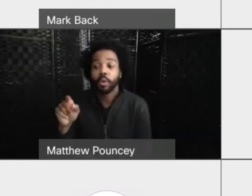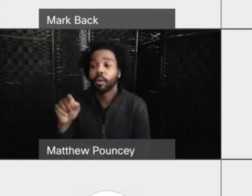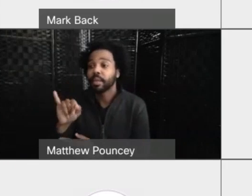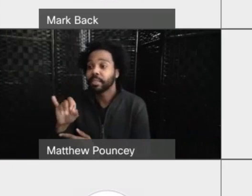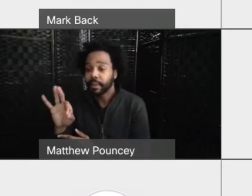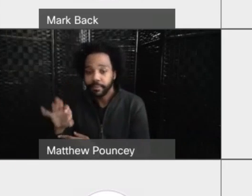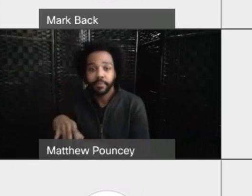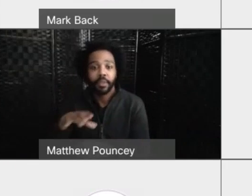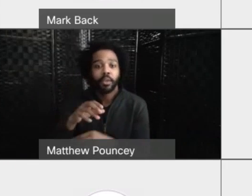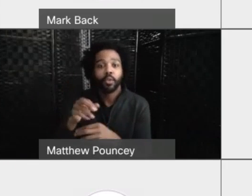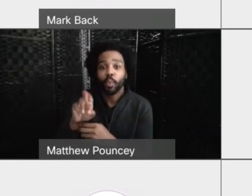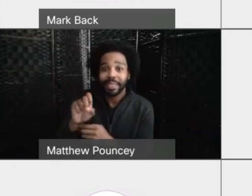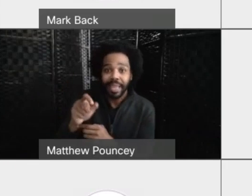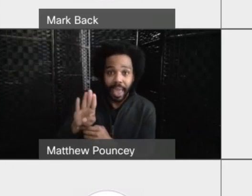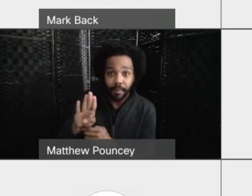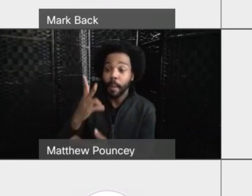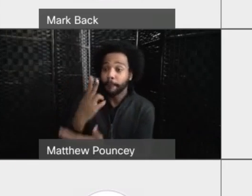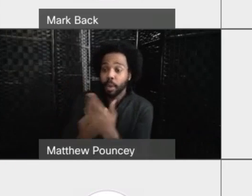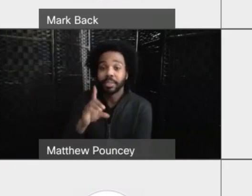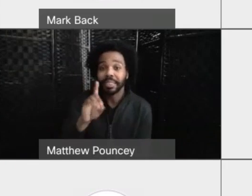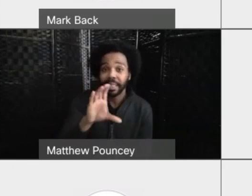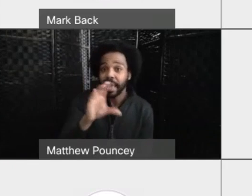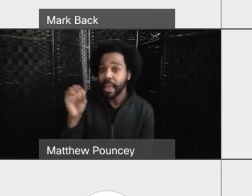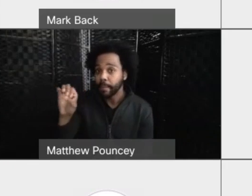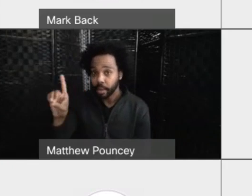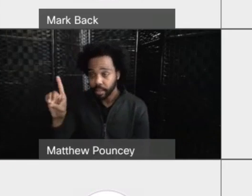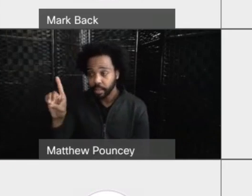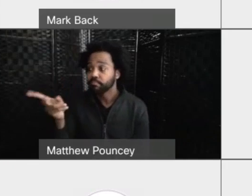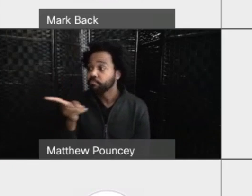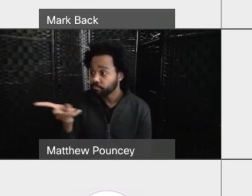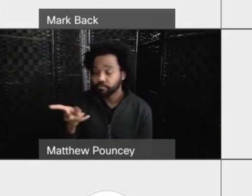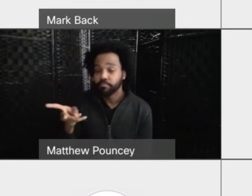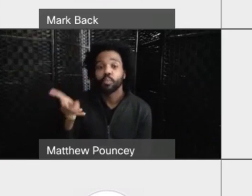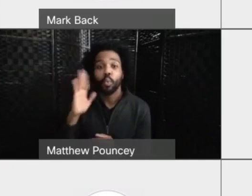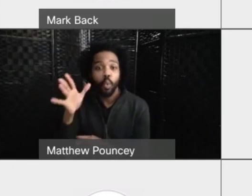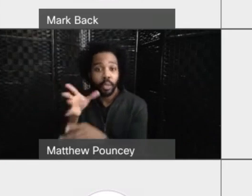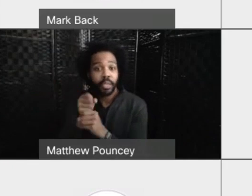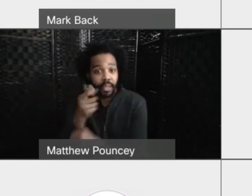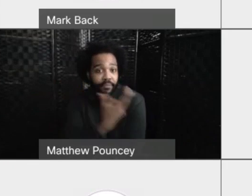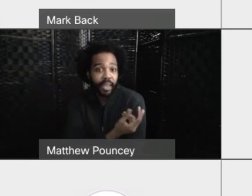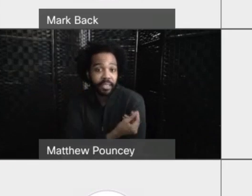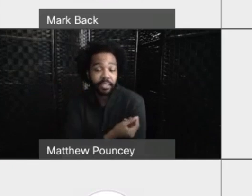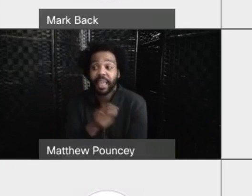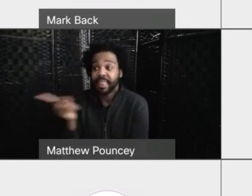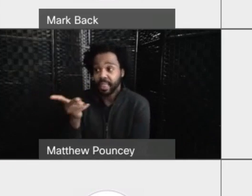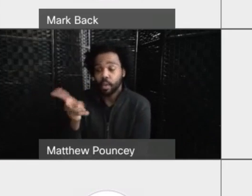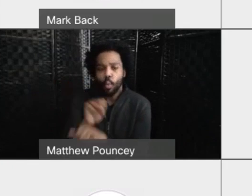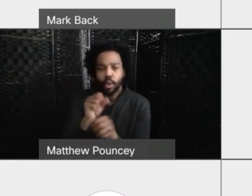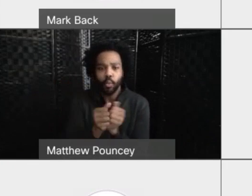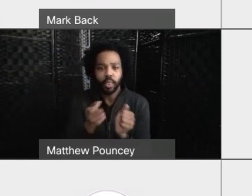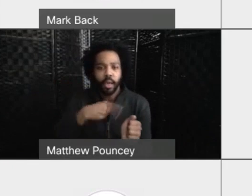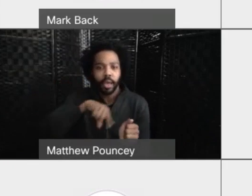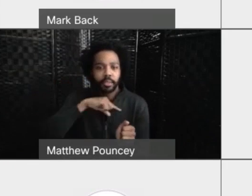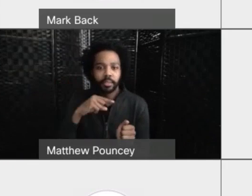placements in DC and Maryland who will need a vaccine, and they are working with us, with